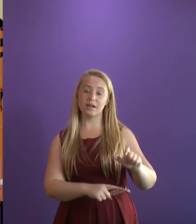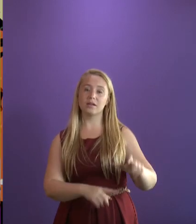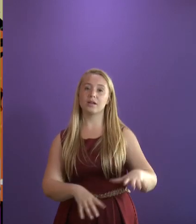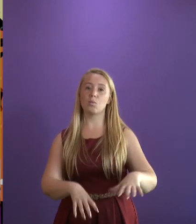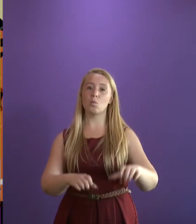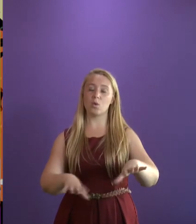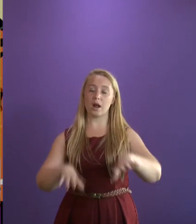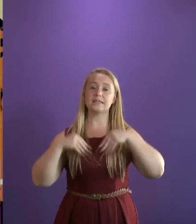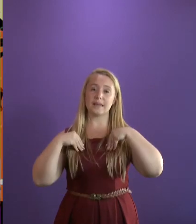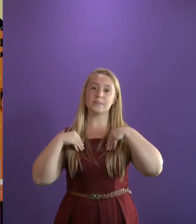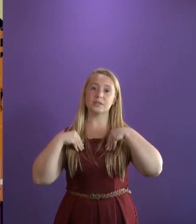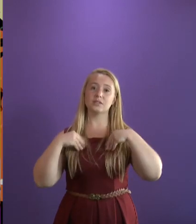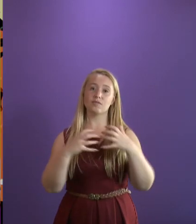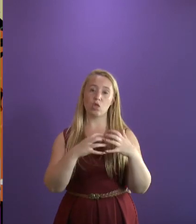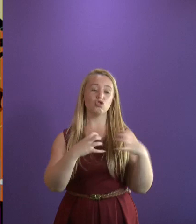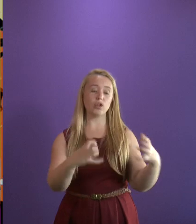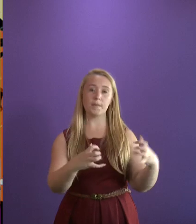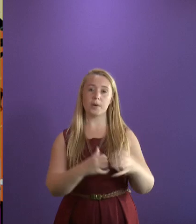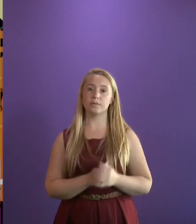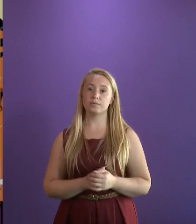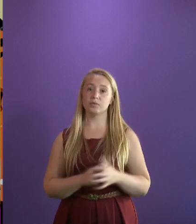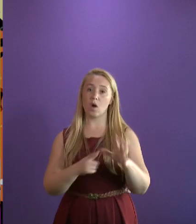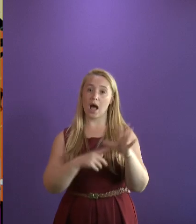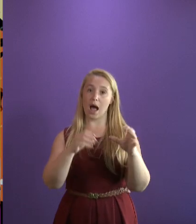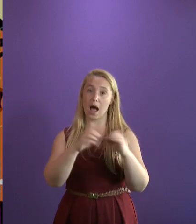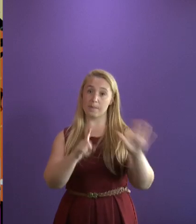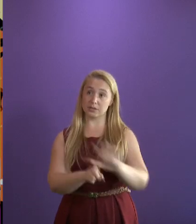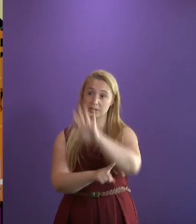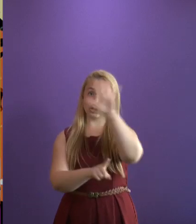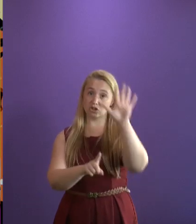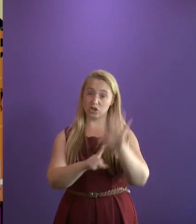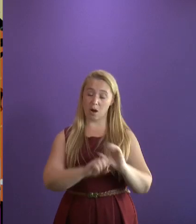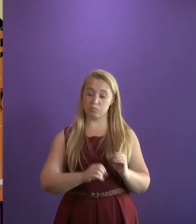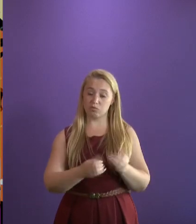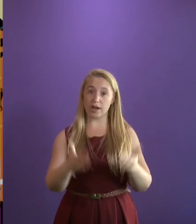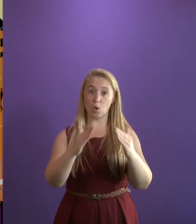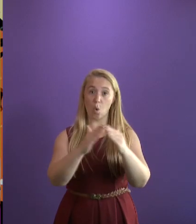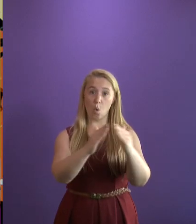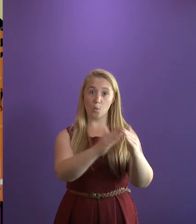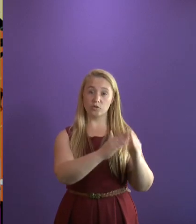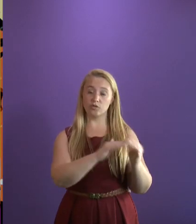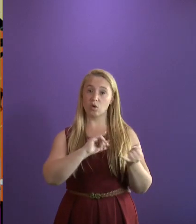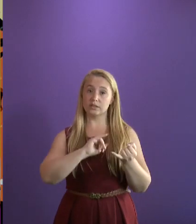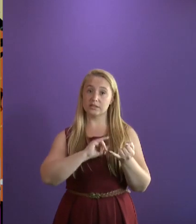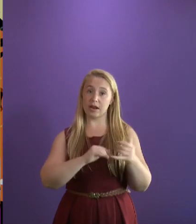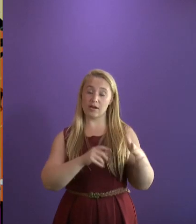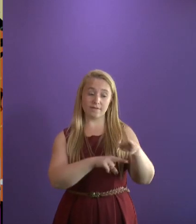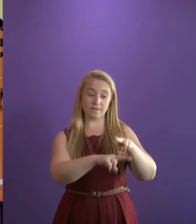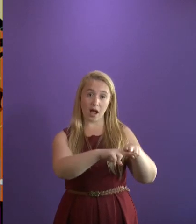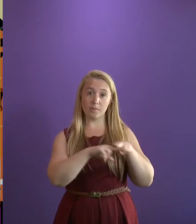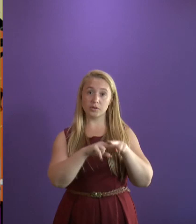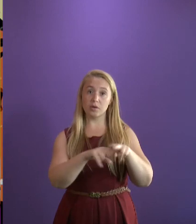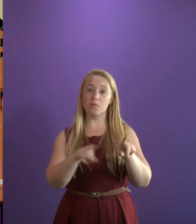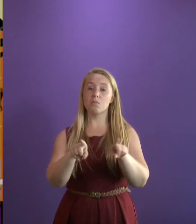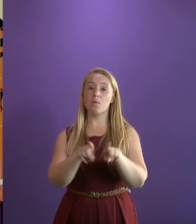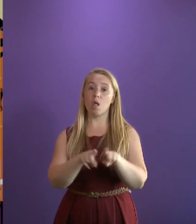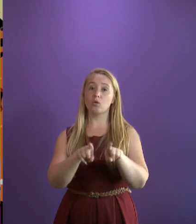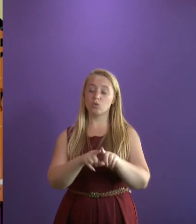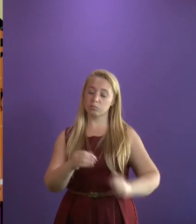chamber. Since that day, Aberdeenshire has not only provided homes for many Syrian families, but officers have developed